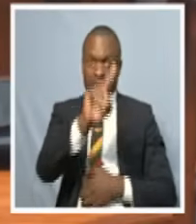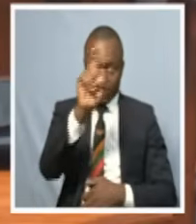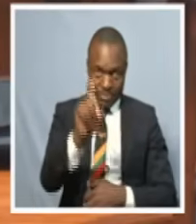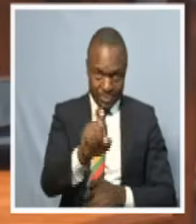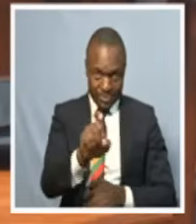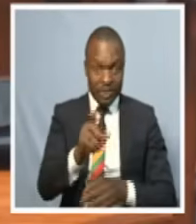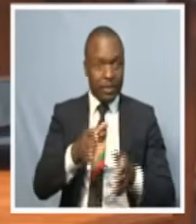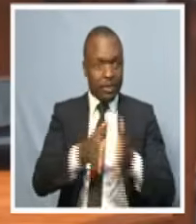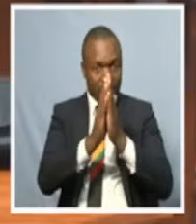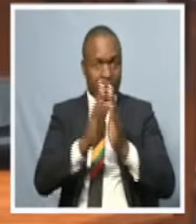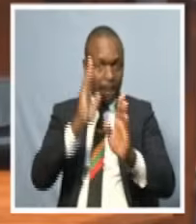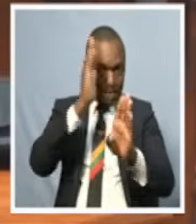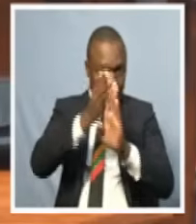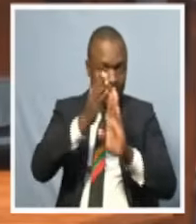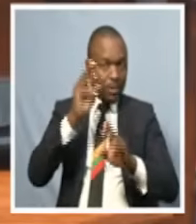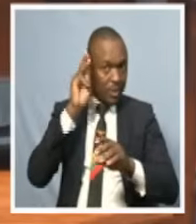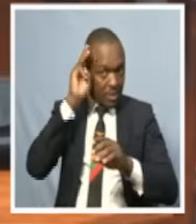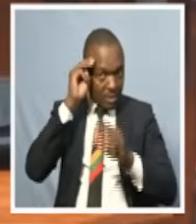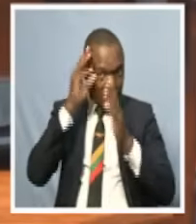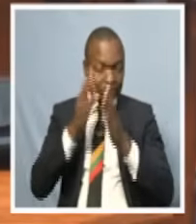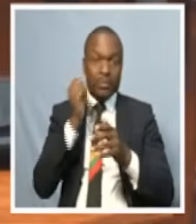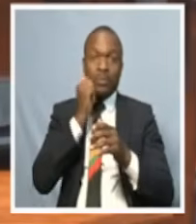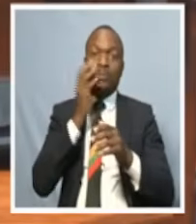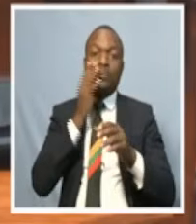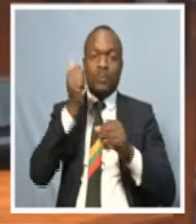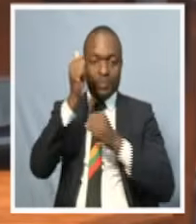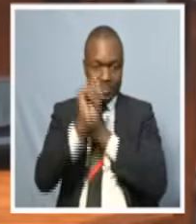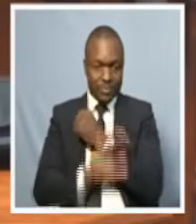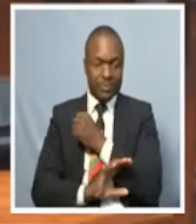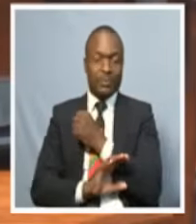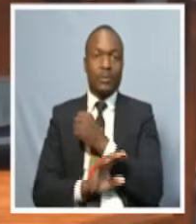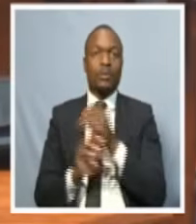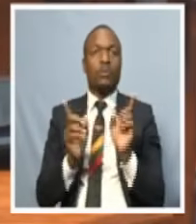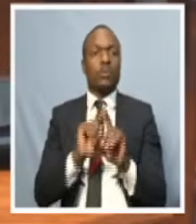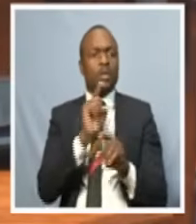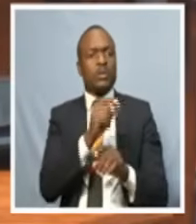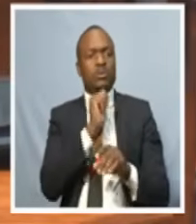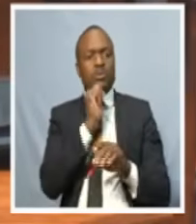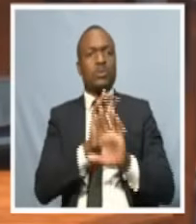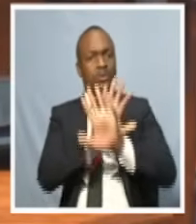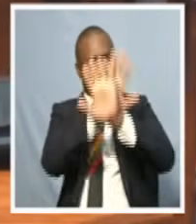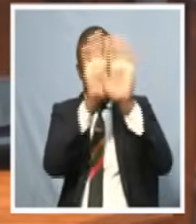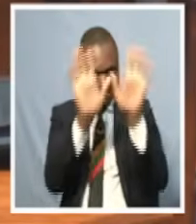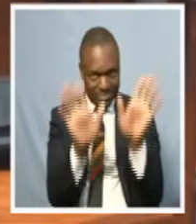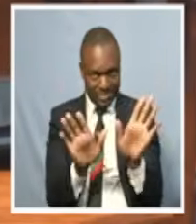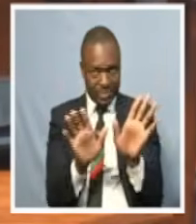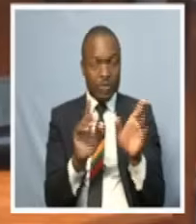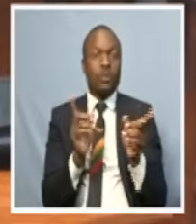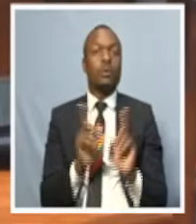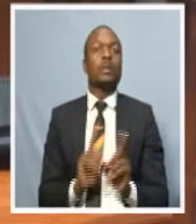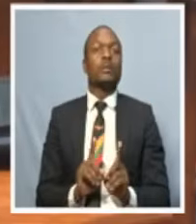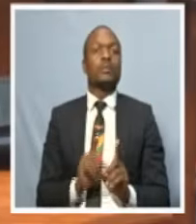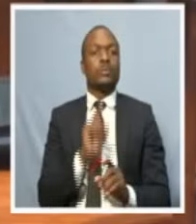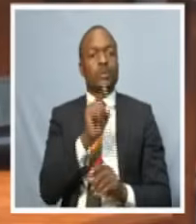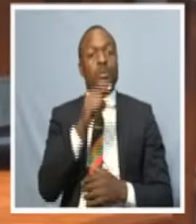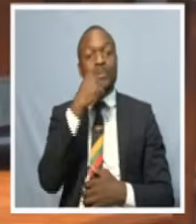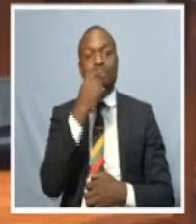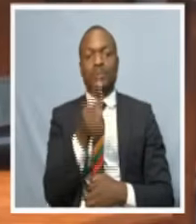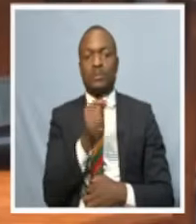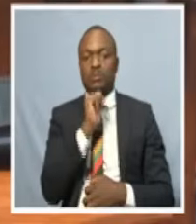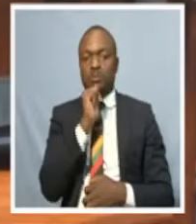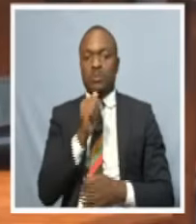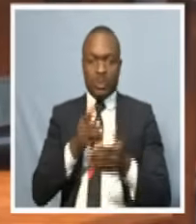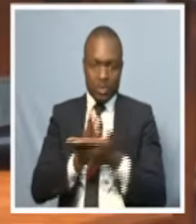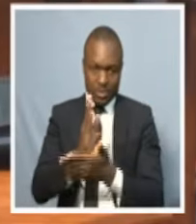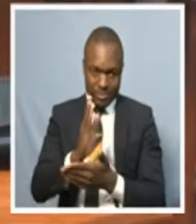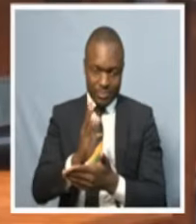question, to ask the Honorable Minister for Home Affairs where you are not clear or where you say it's